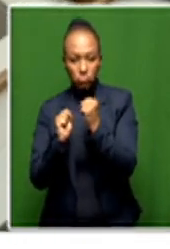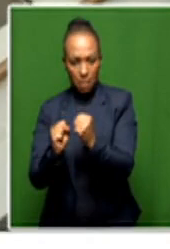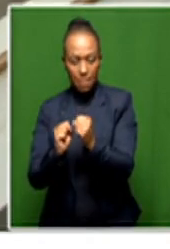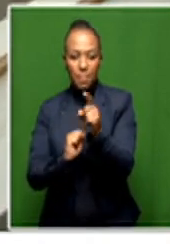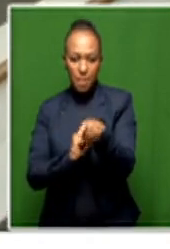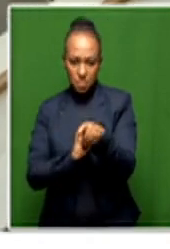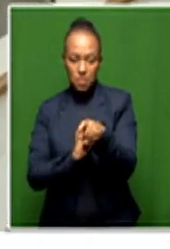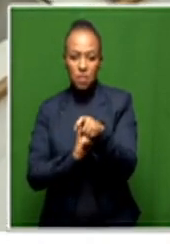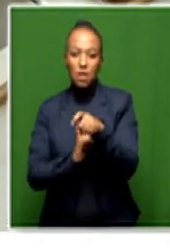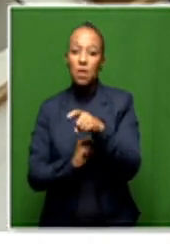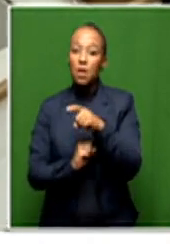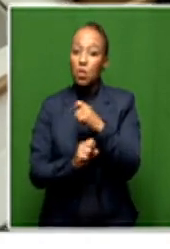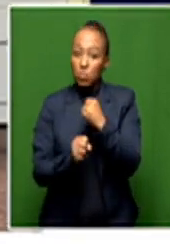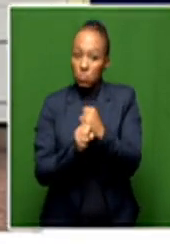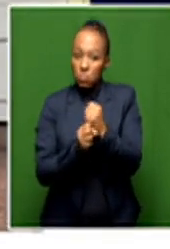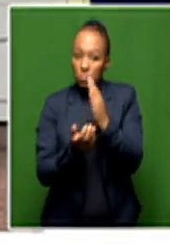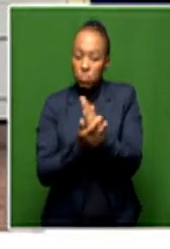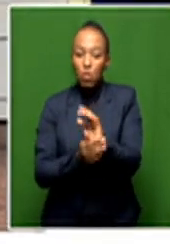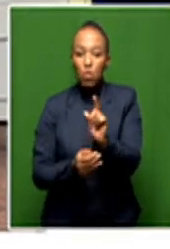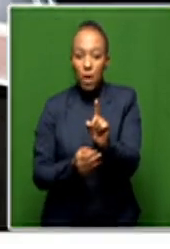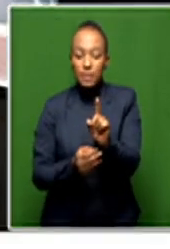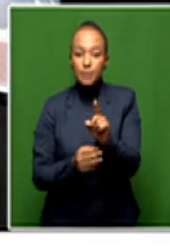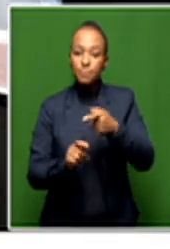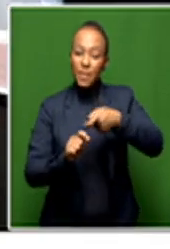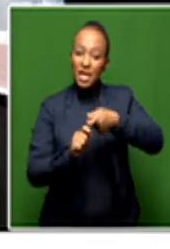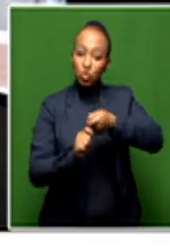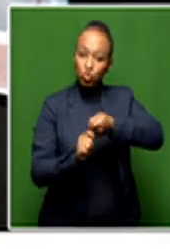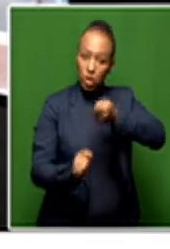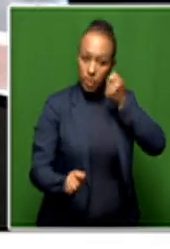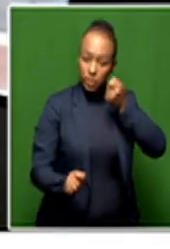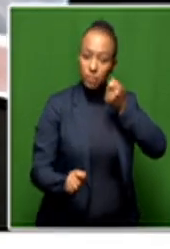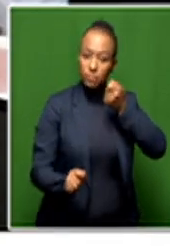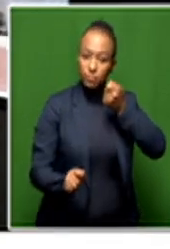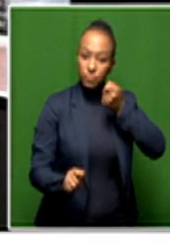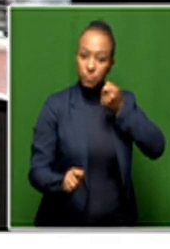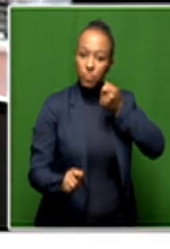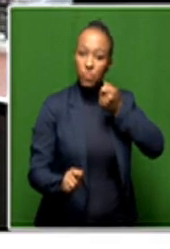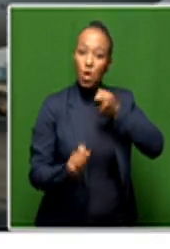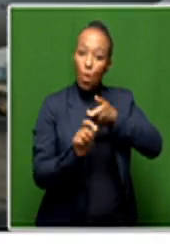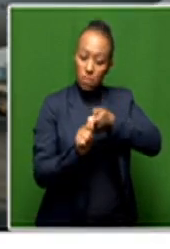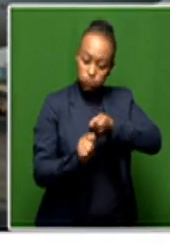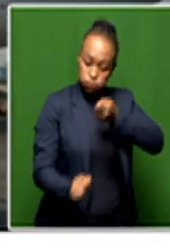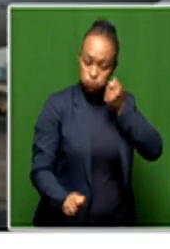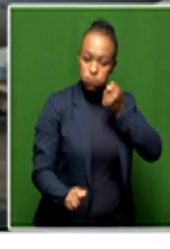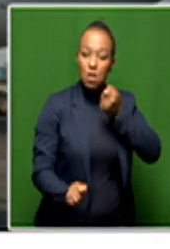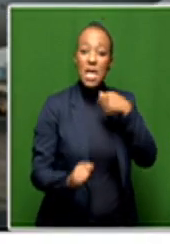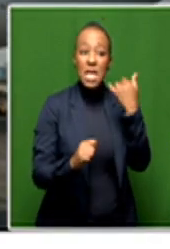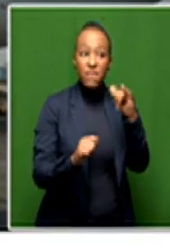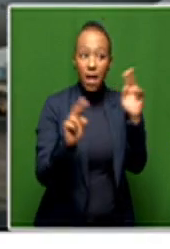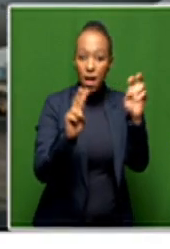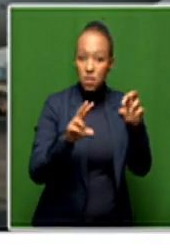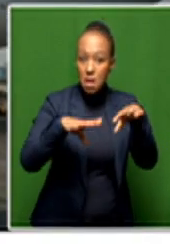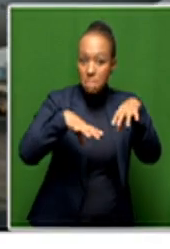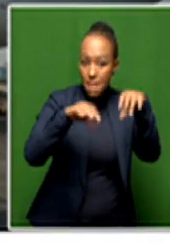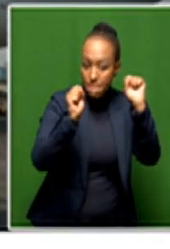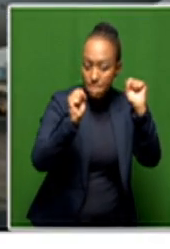You need to make sure that you have a generator, because we all know that if, we know the poorage